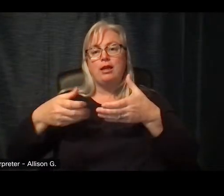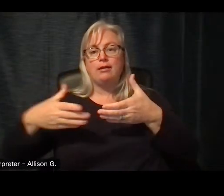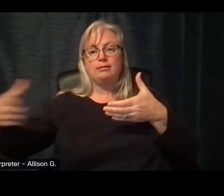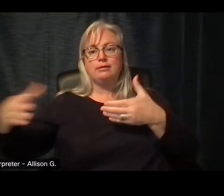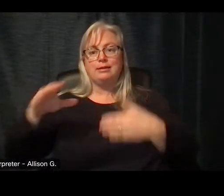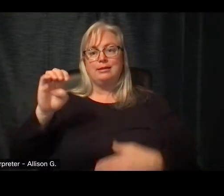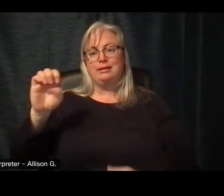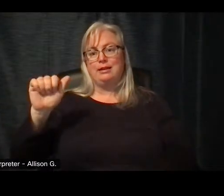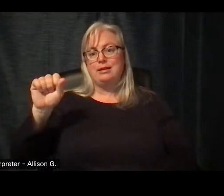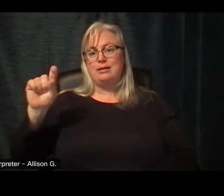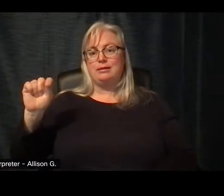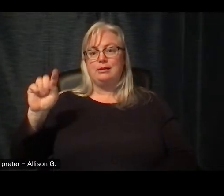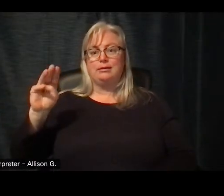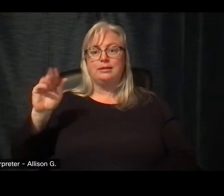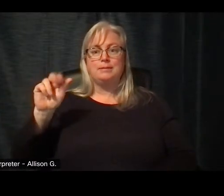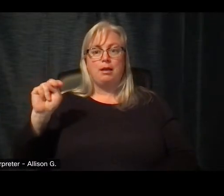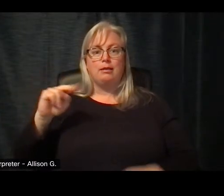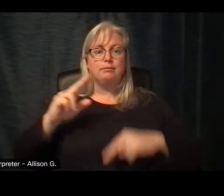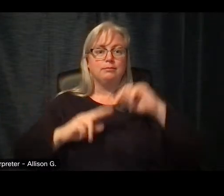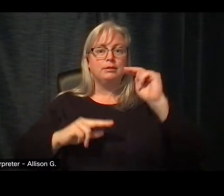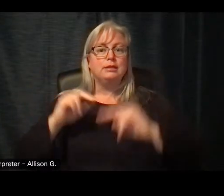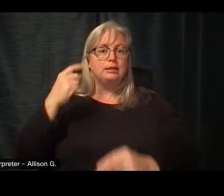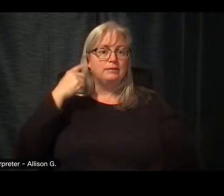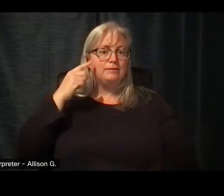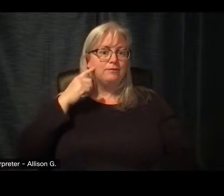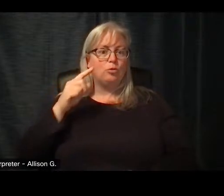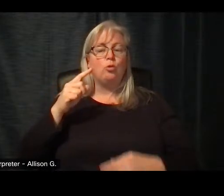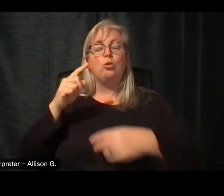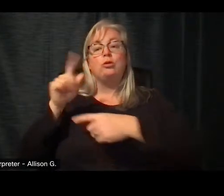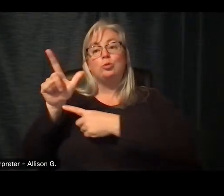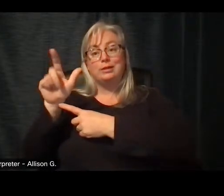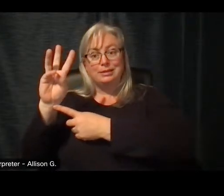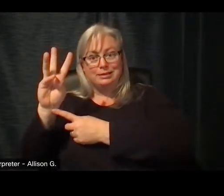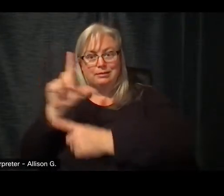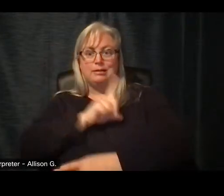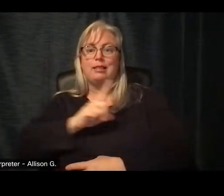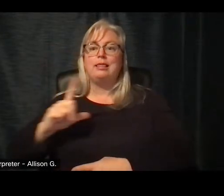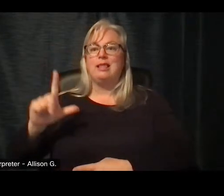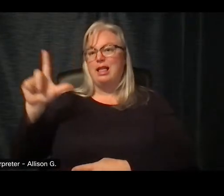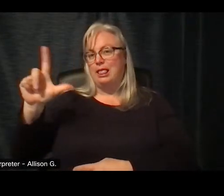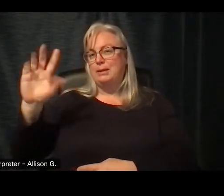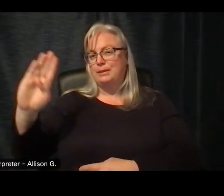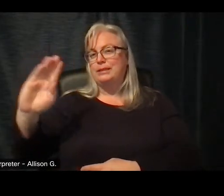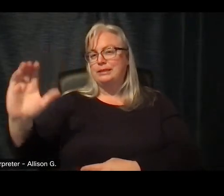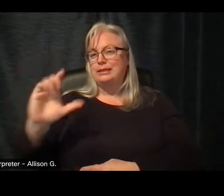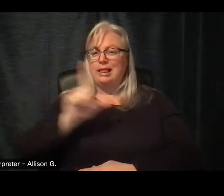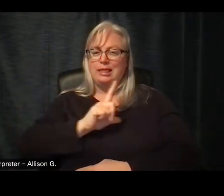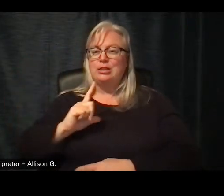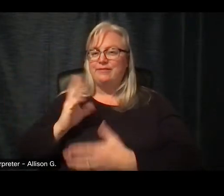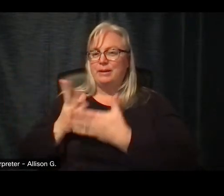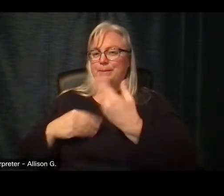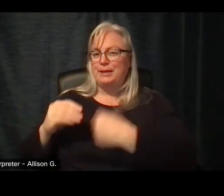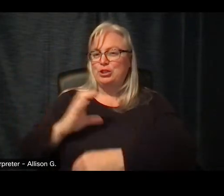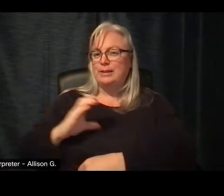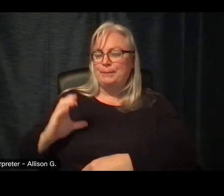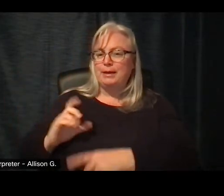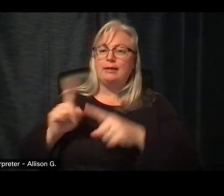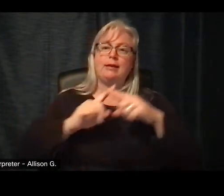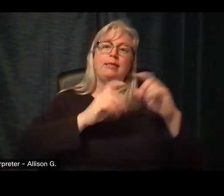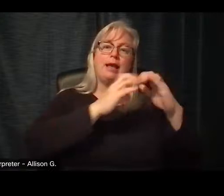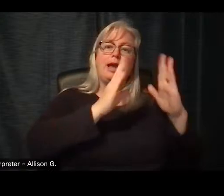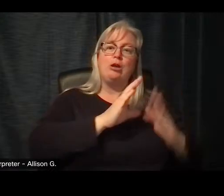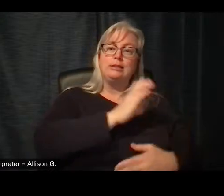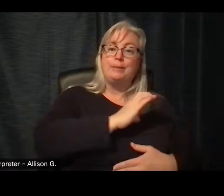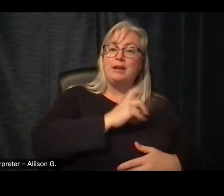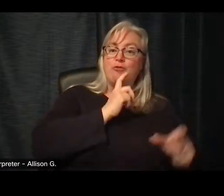Building. For fiscal year 26, the Legislative Budget Committee, House Committee on General Government Budget, as well as the House Committee on